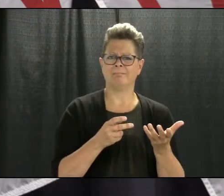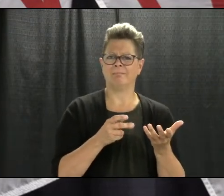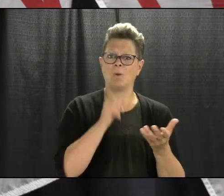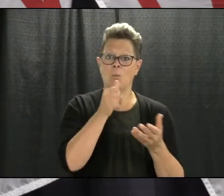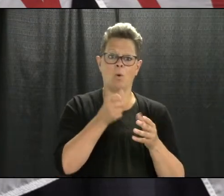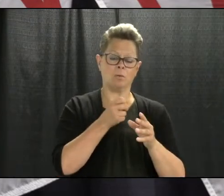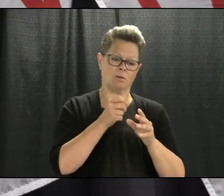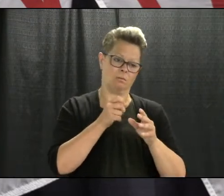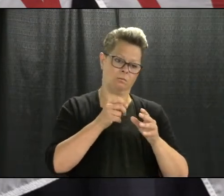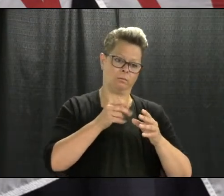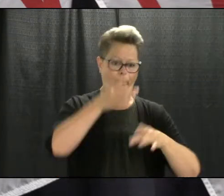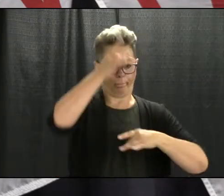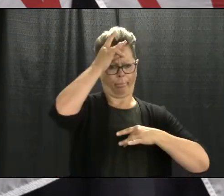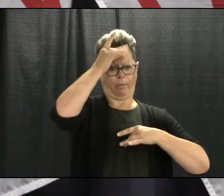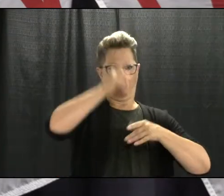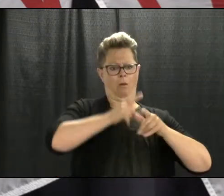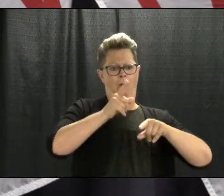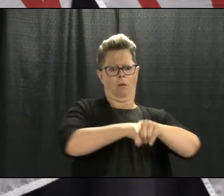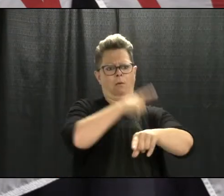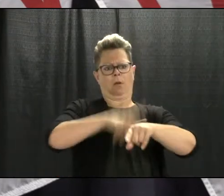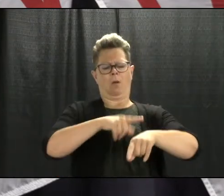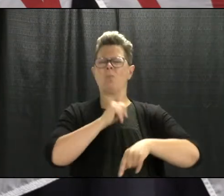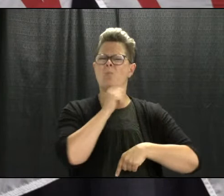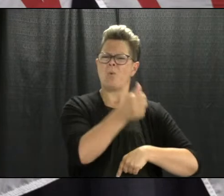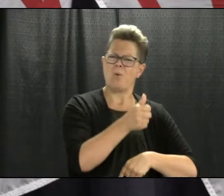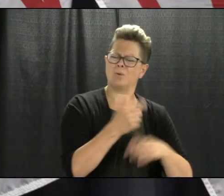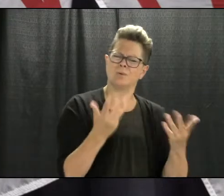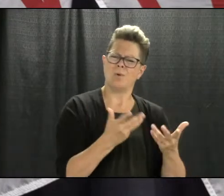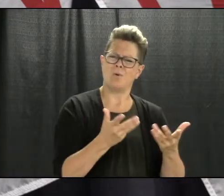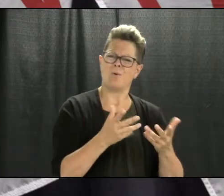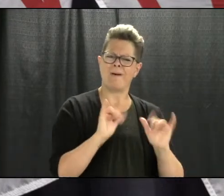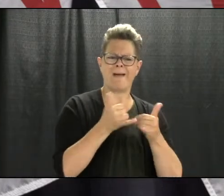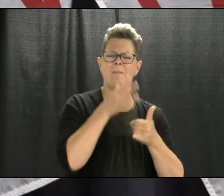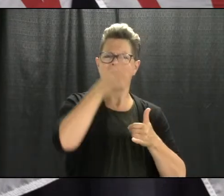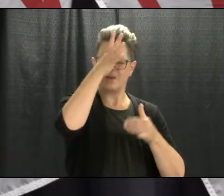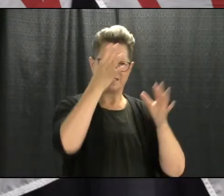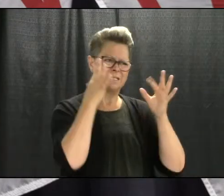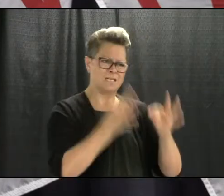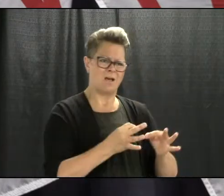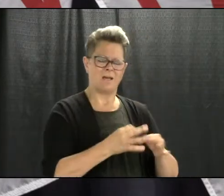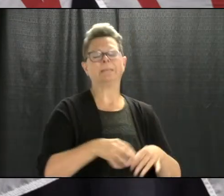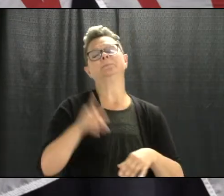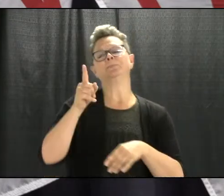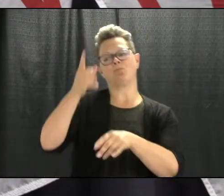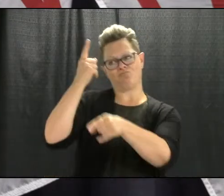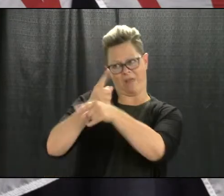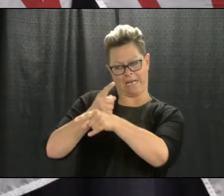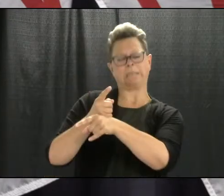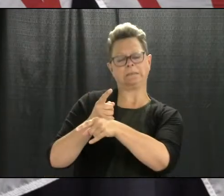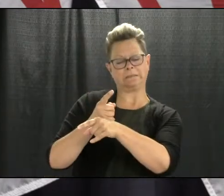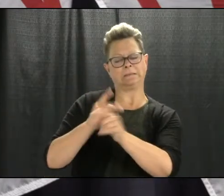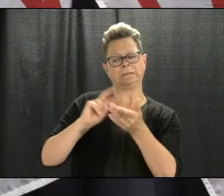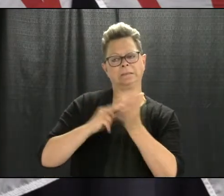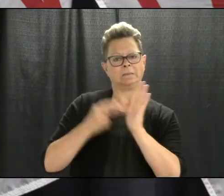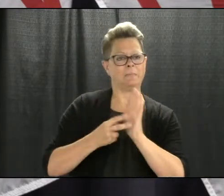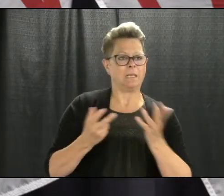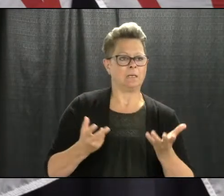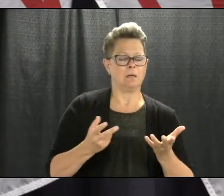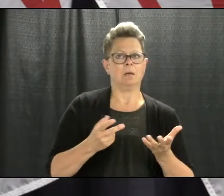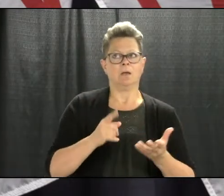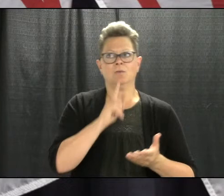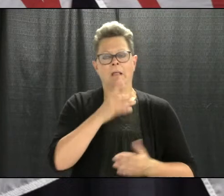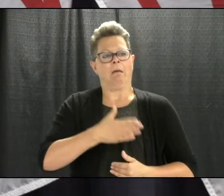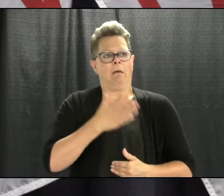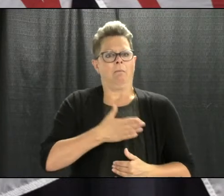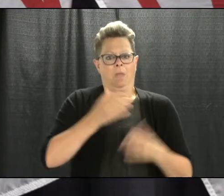vaccines. Yeah, so for me, I guess, you know, you're right? But when we don't, thank goodness, we're seeing